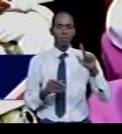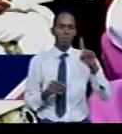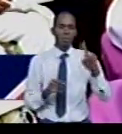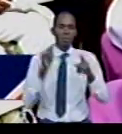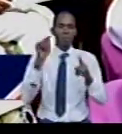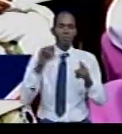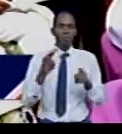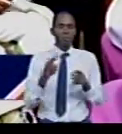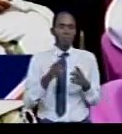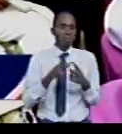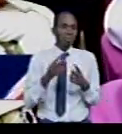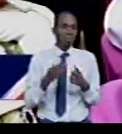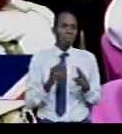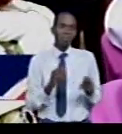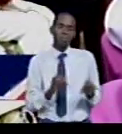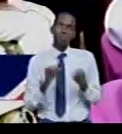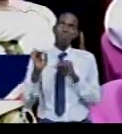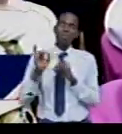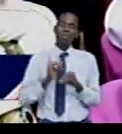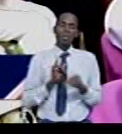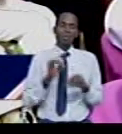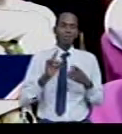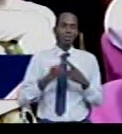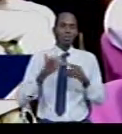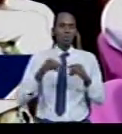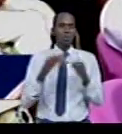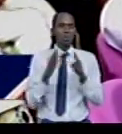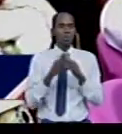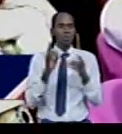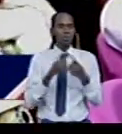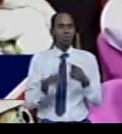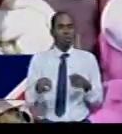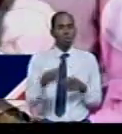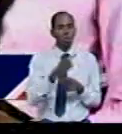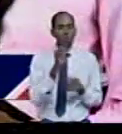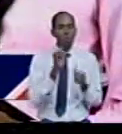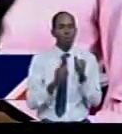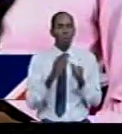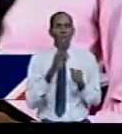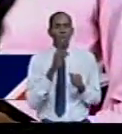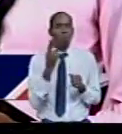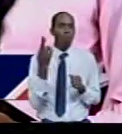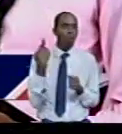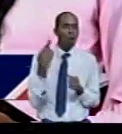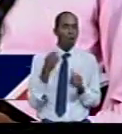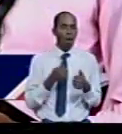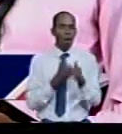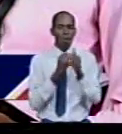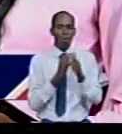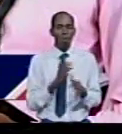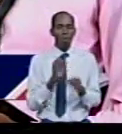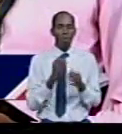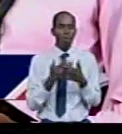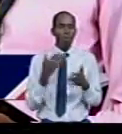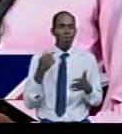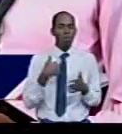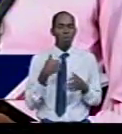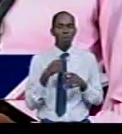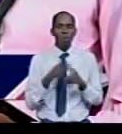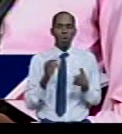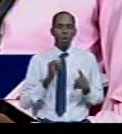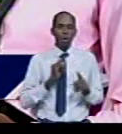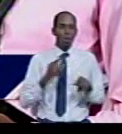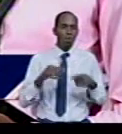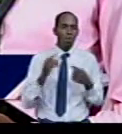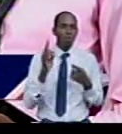up to Jerusalem to them which were apostles before me, but I went into